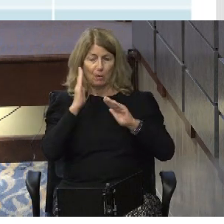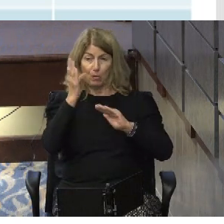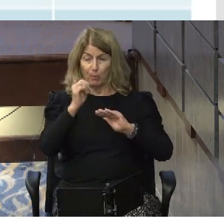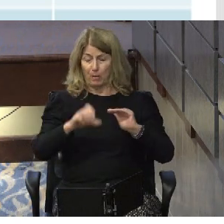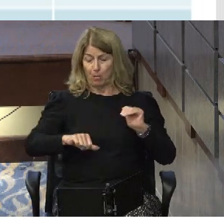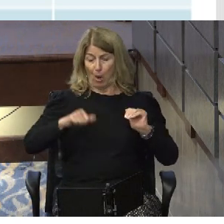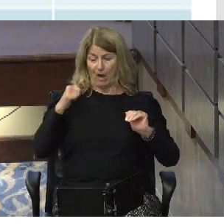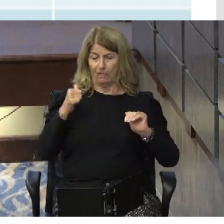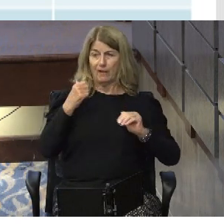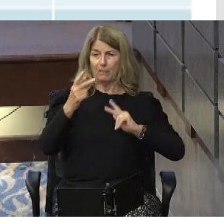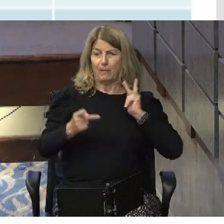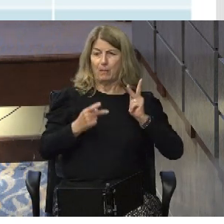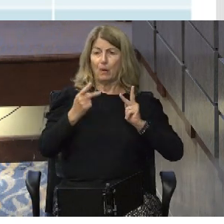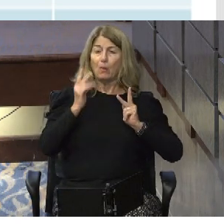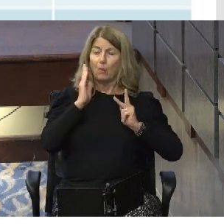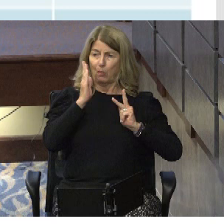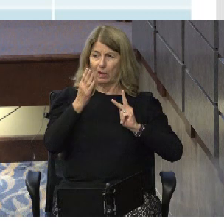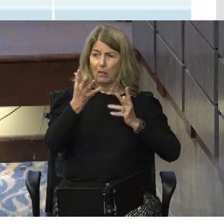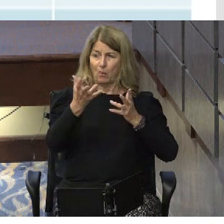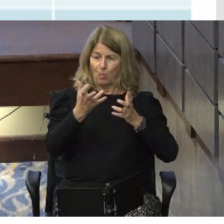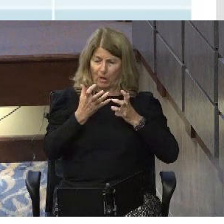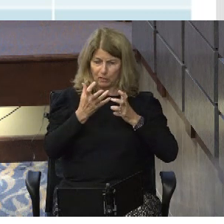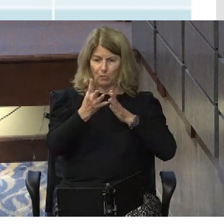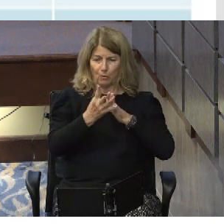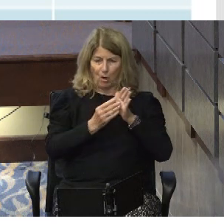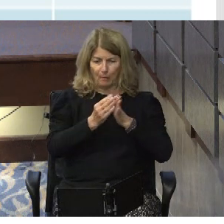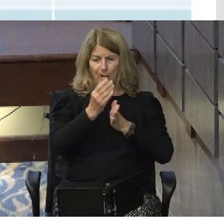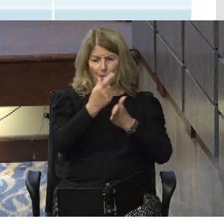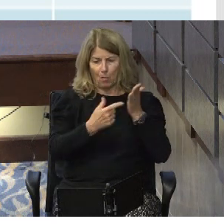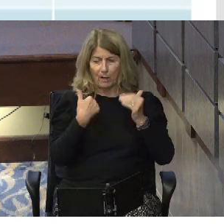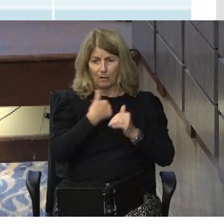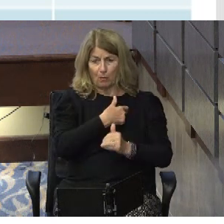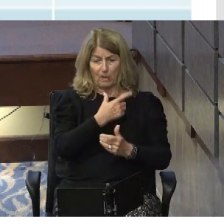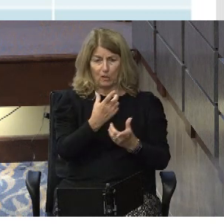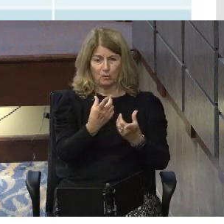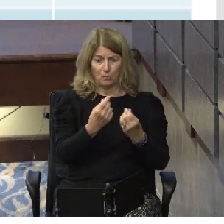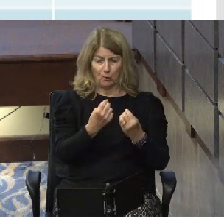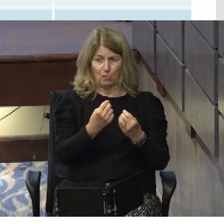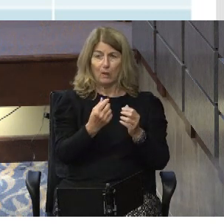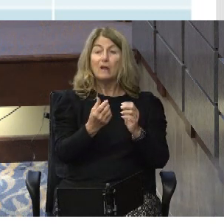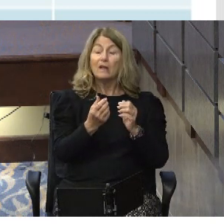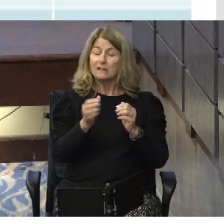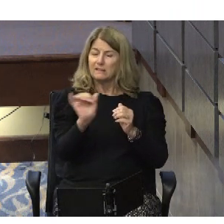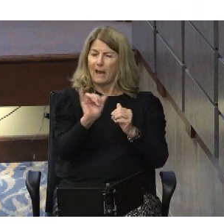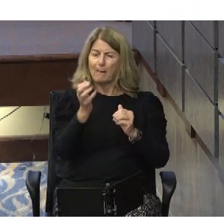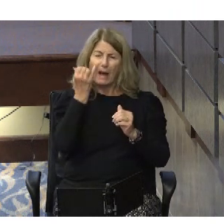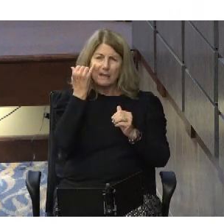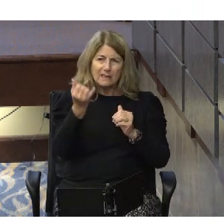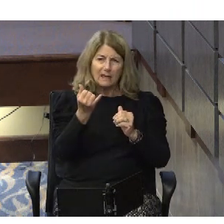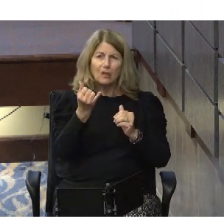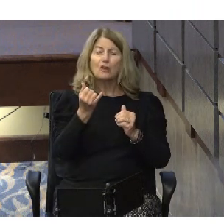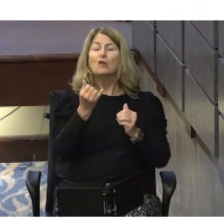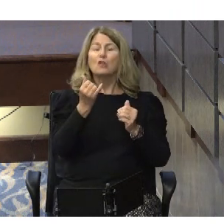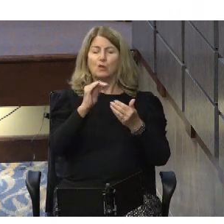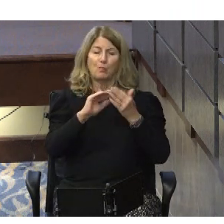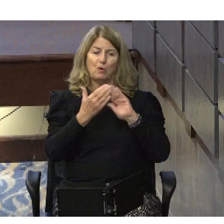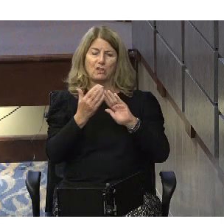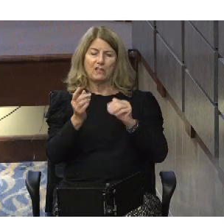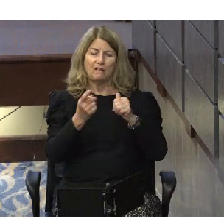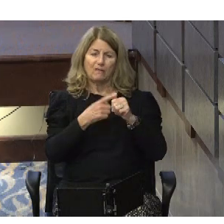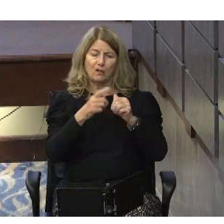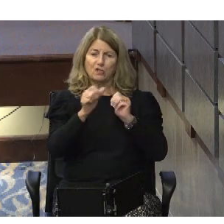people will want to come and see and replicate, just as we have done with Community First in Austin. So that's